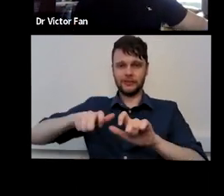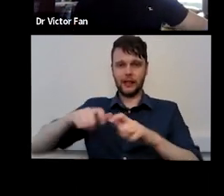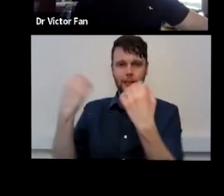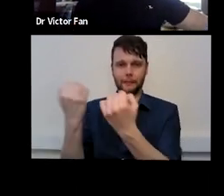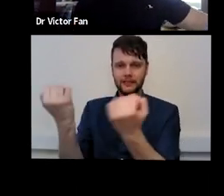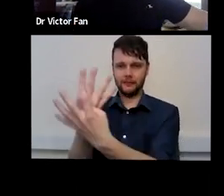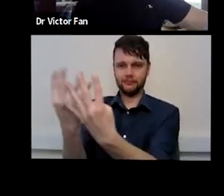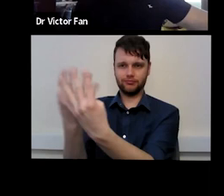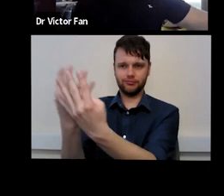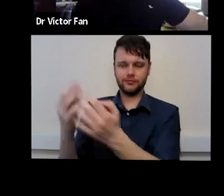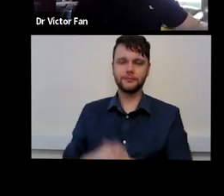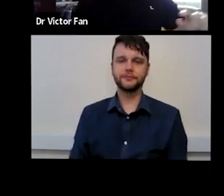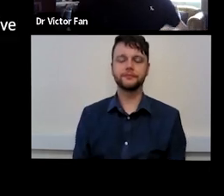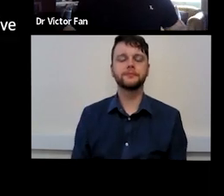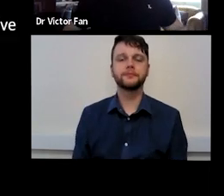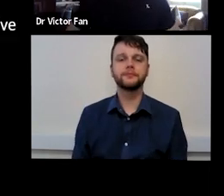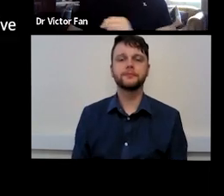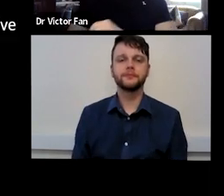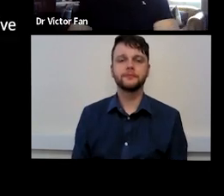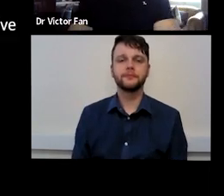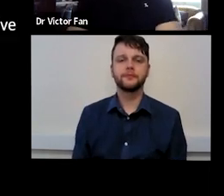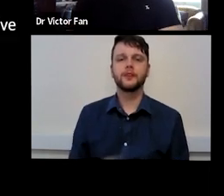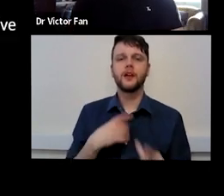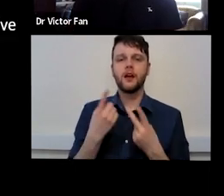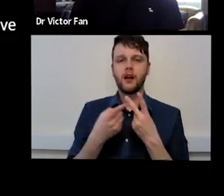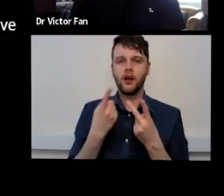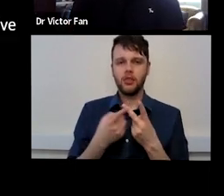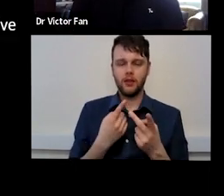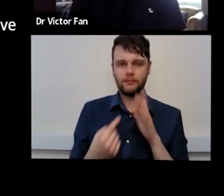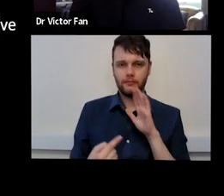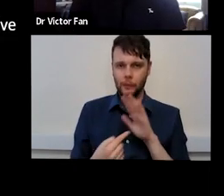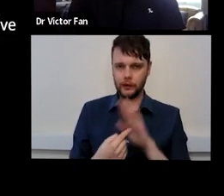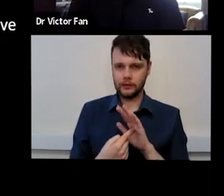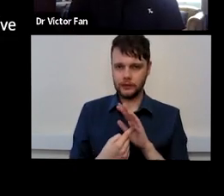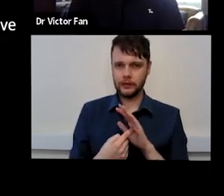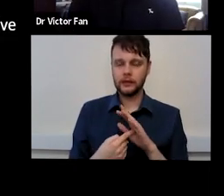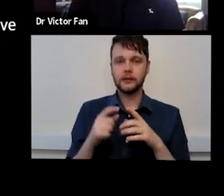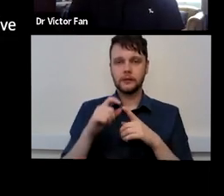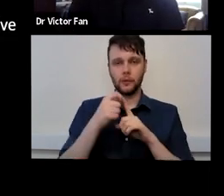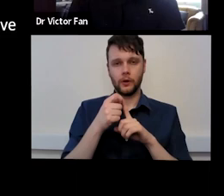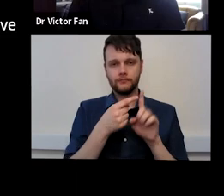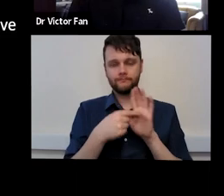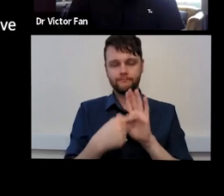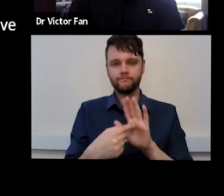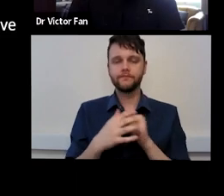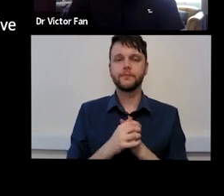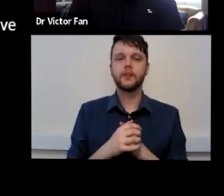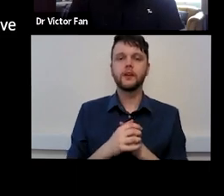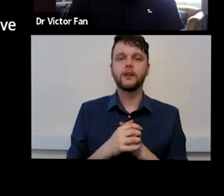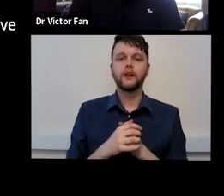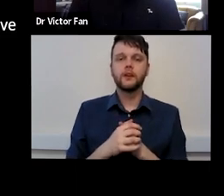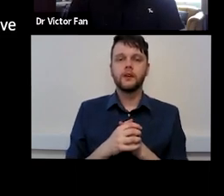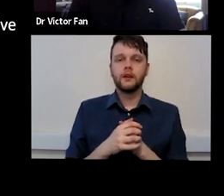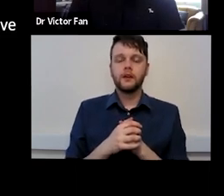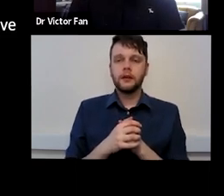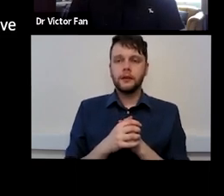busy. And so another very important point to point out is that, as I said, Li Ziyuan and Hou